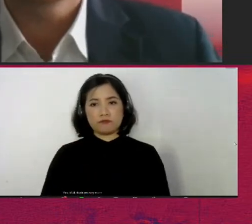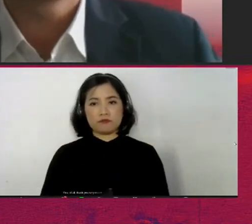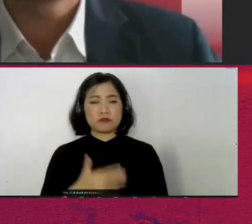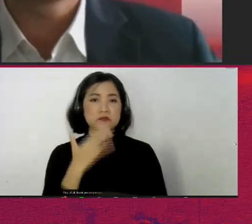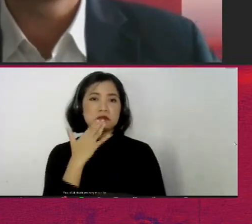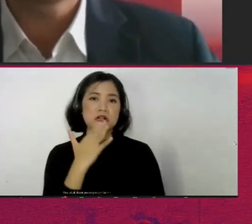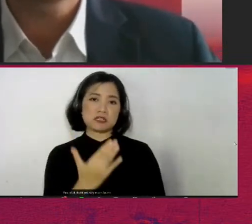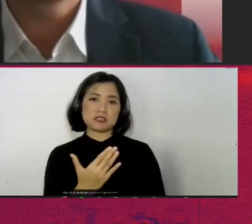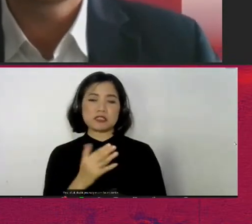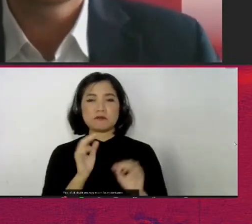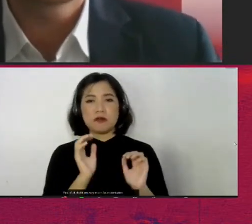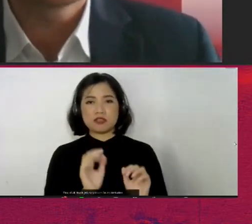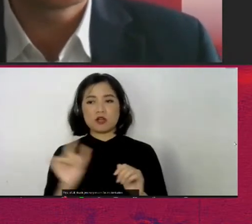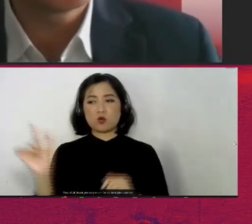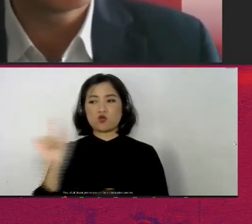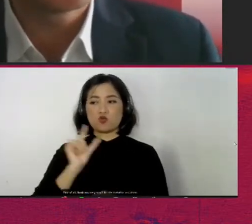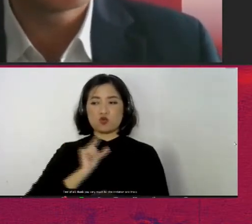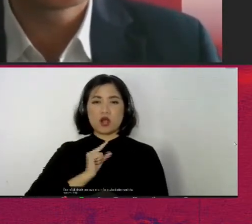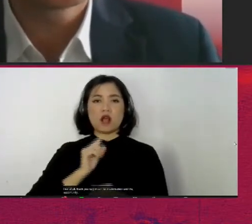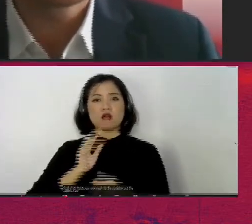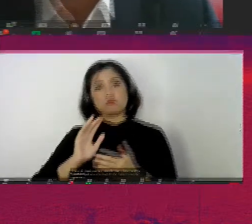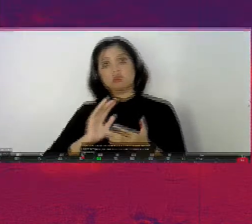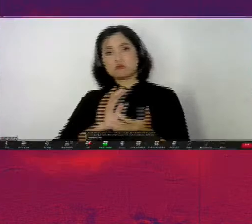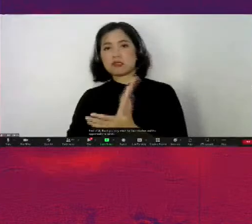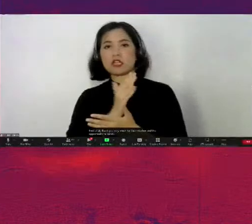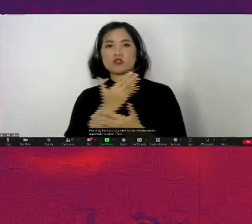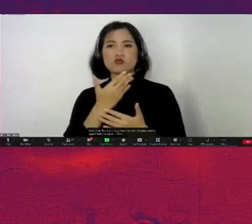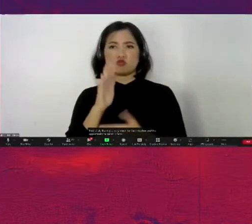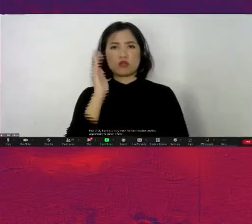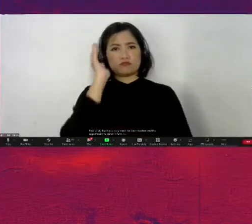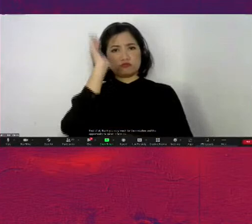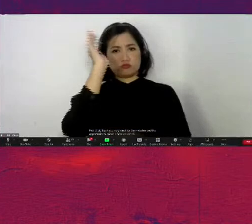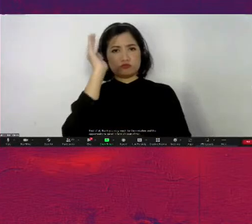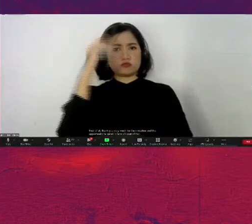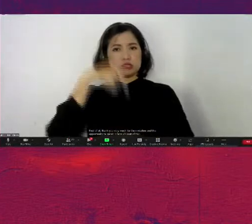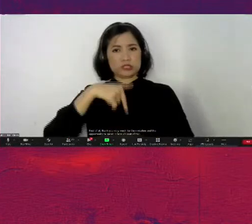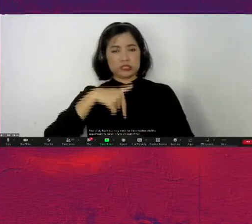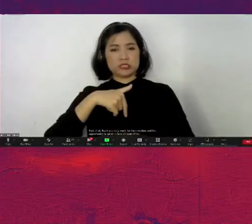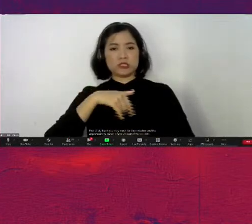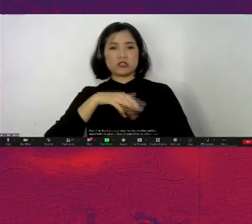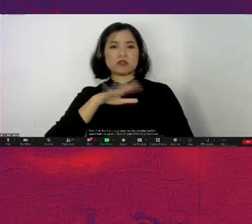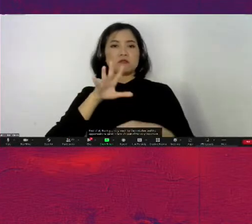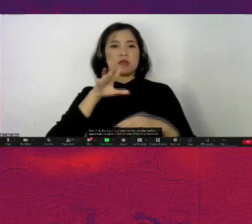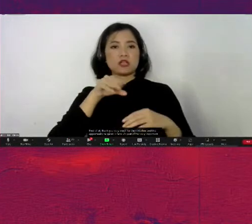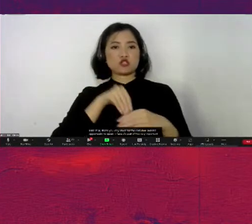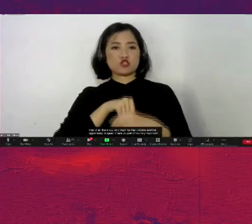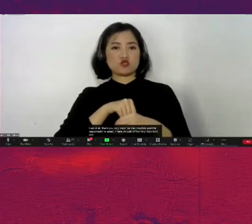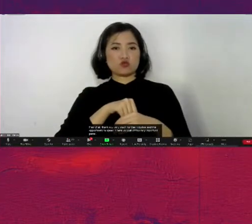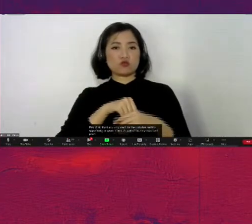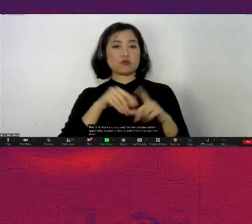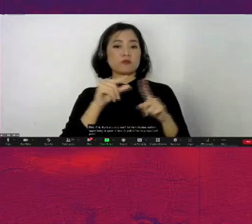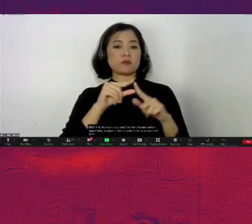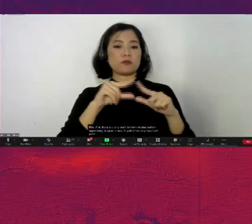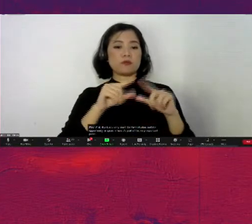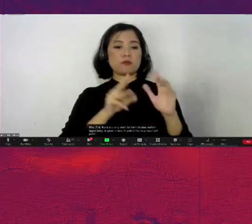much for the invitation and the opportunity to speak in here as part of this very important panel. I'm also